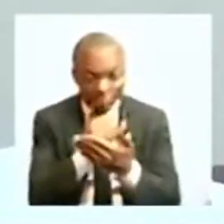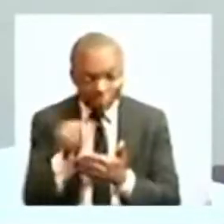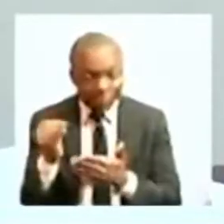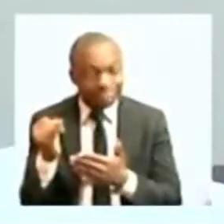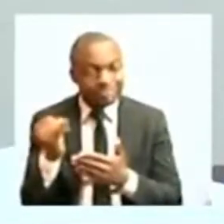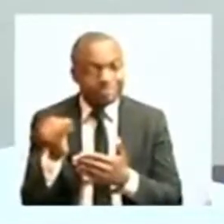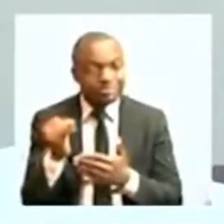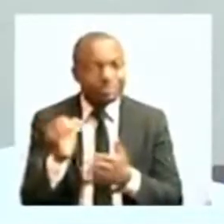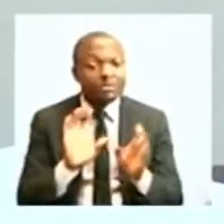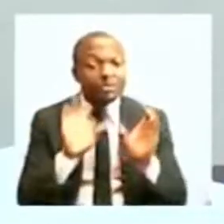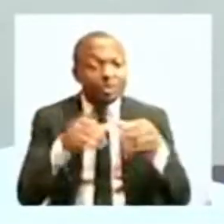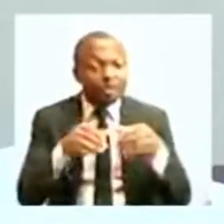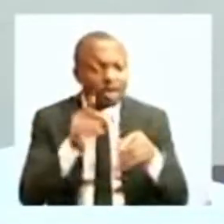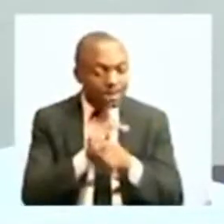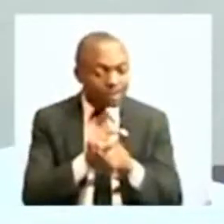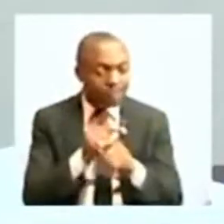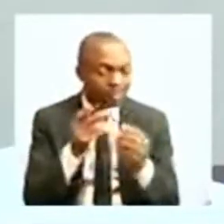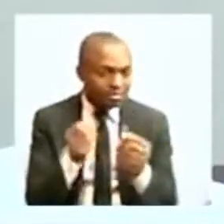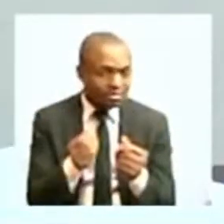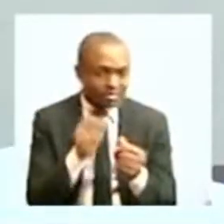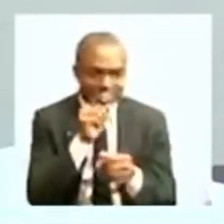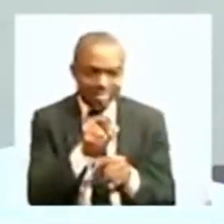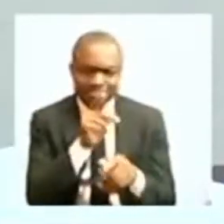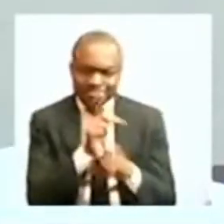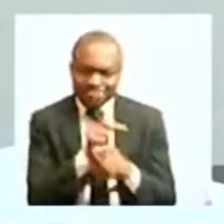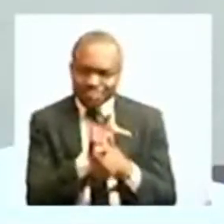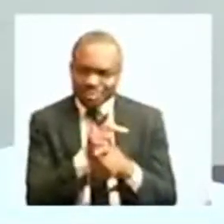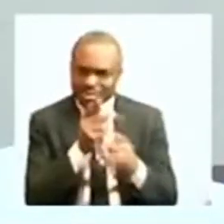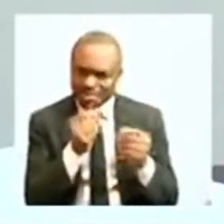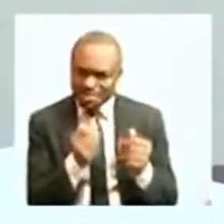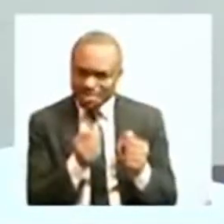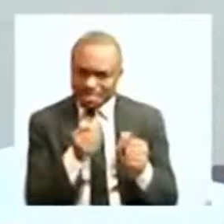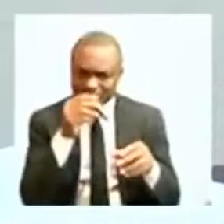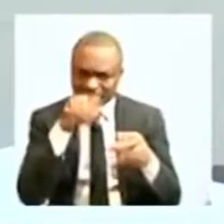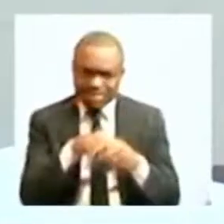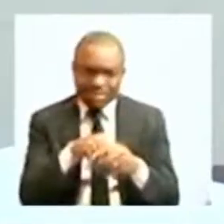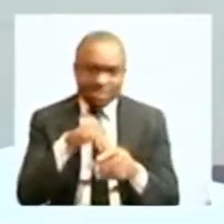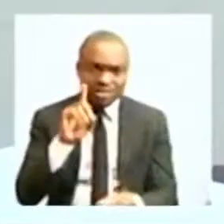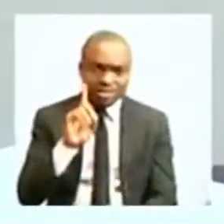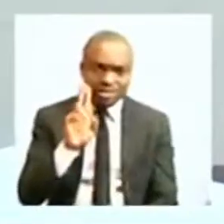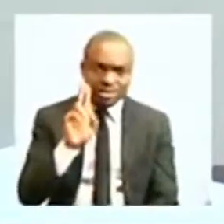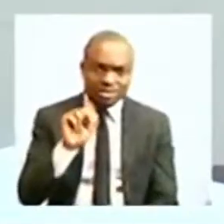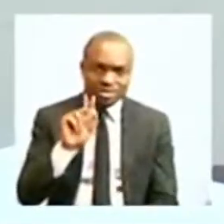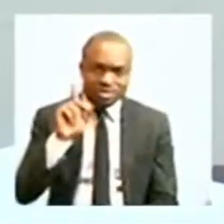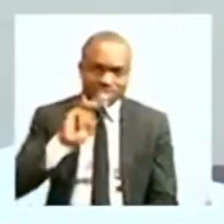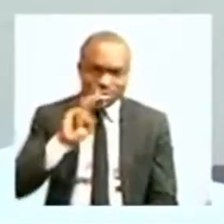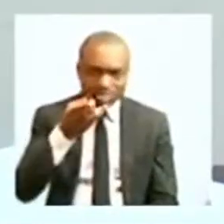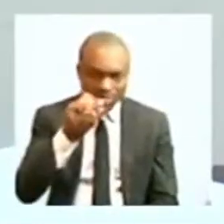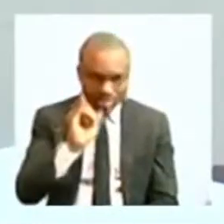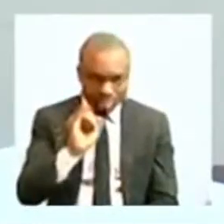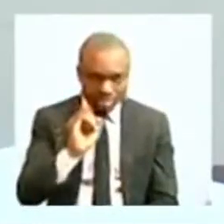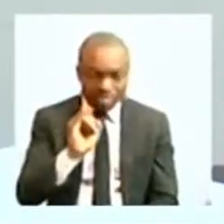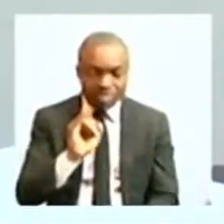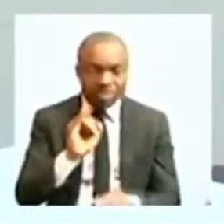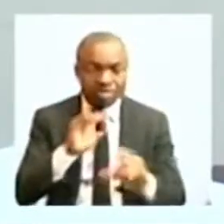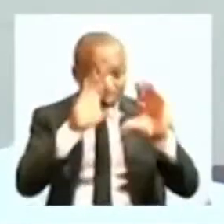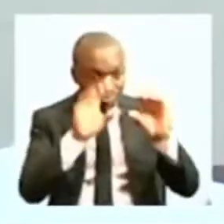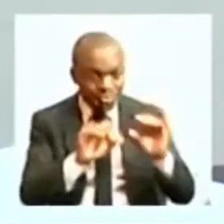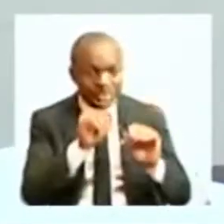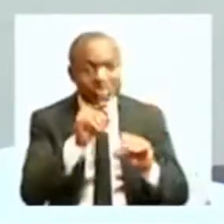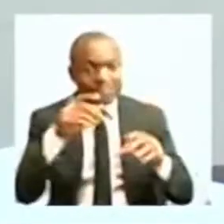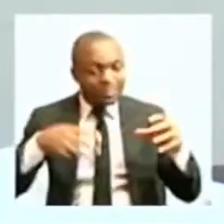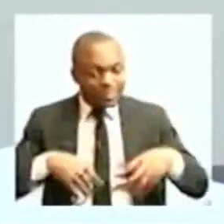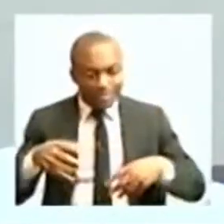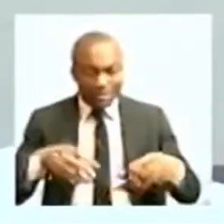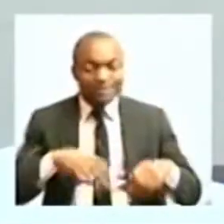say there are councils keeping money. That money is sitting in a Dundumwezi account. And he has been complaining. They